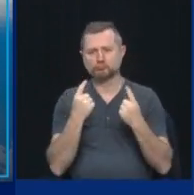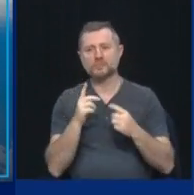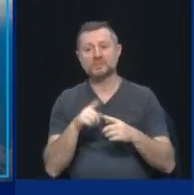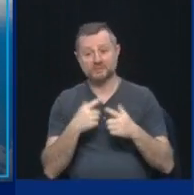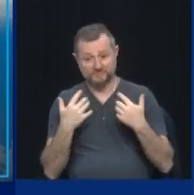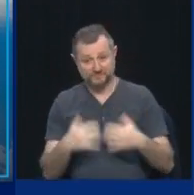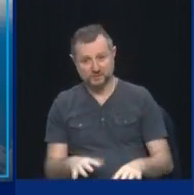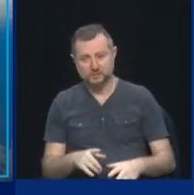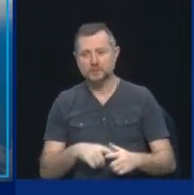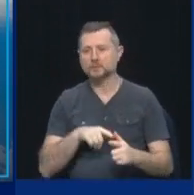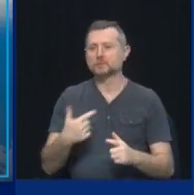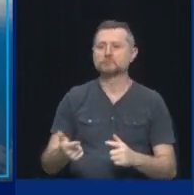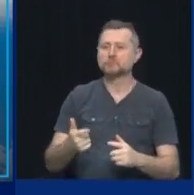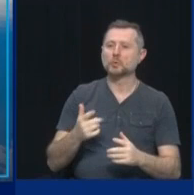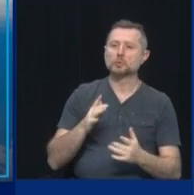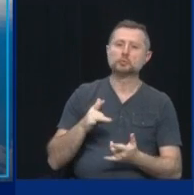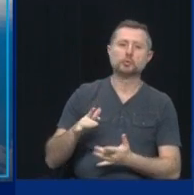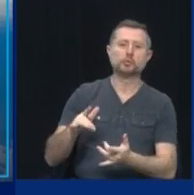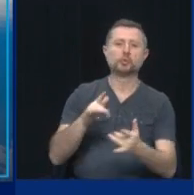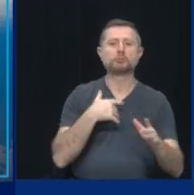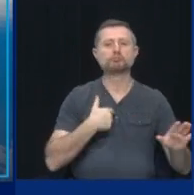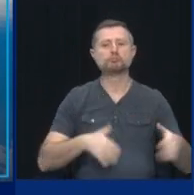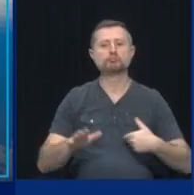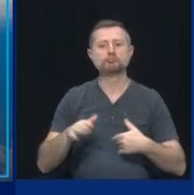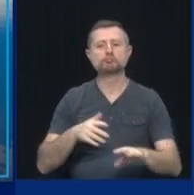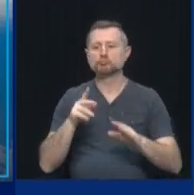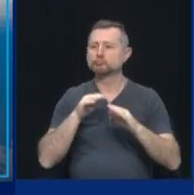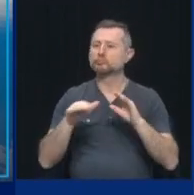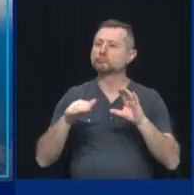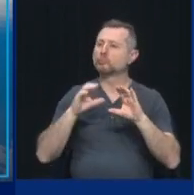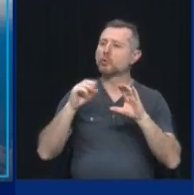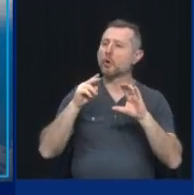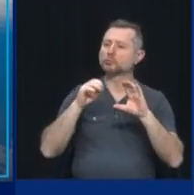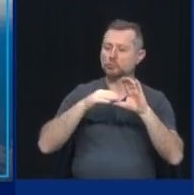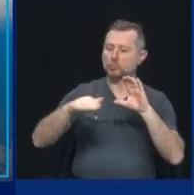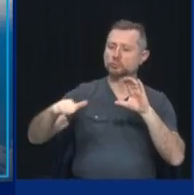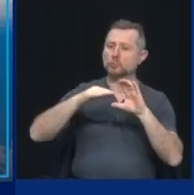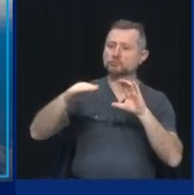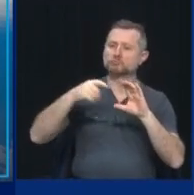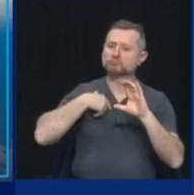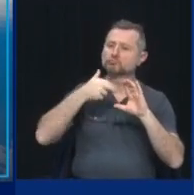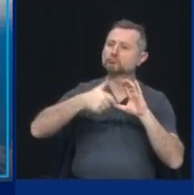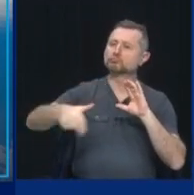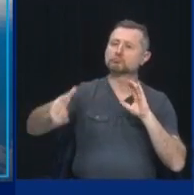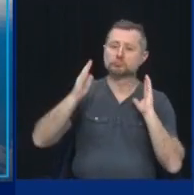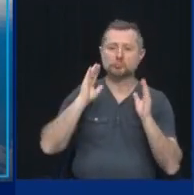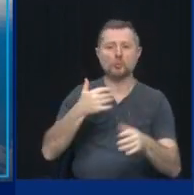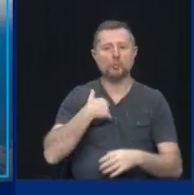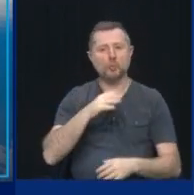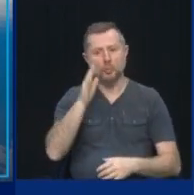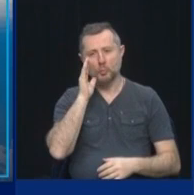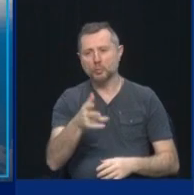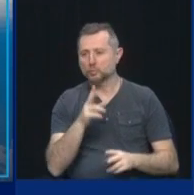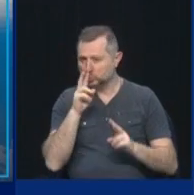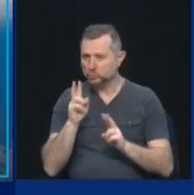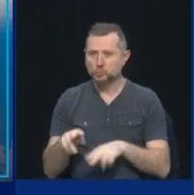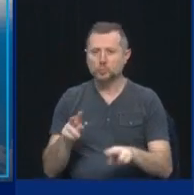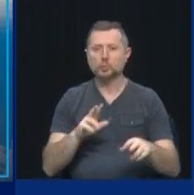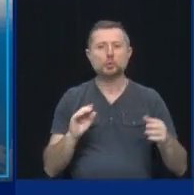the concourse level. There will be a tour of the new tunnels that Jano's going to